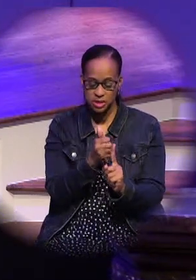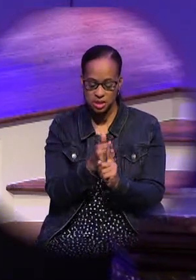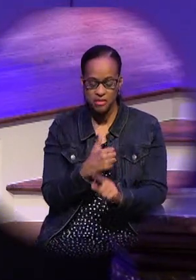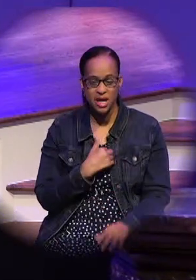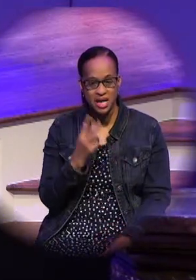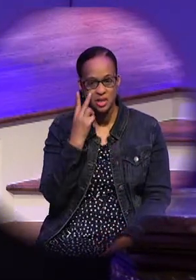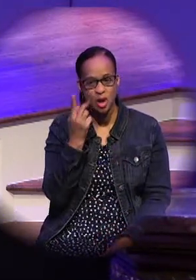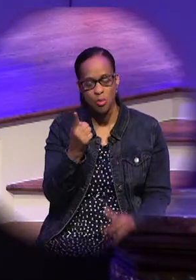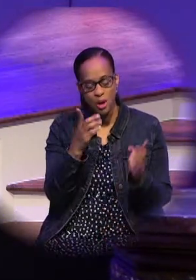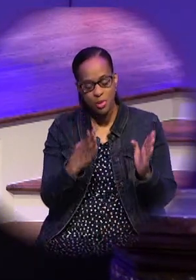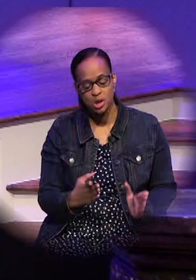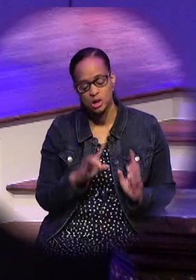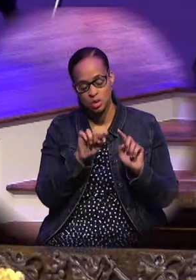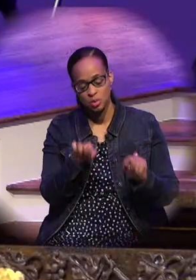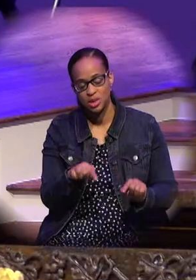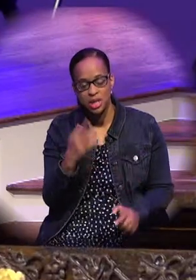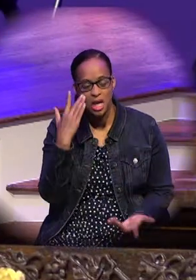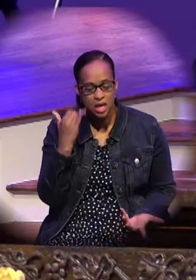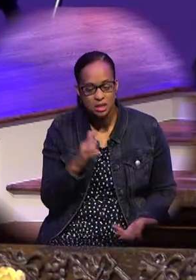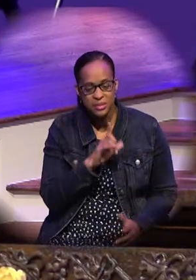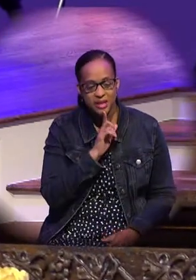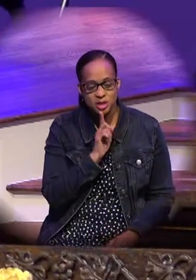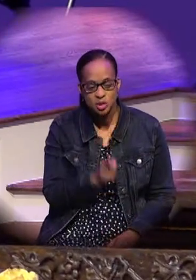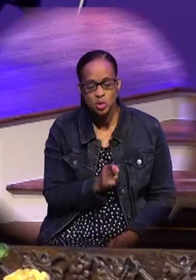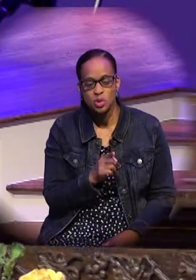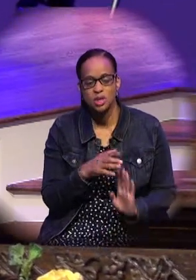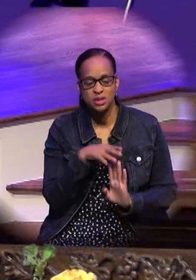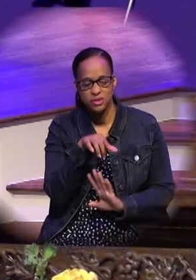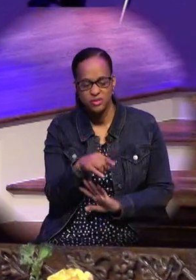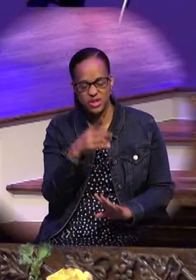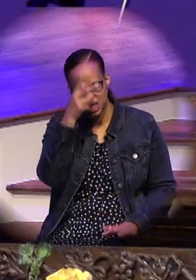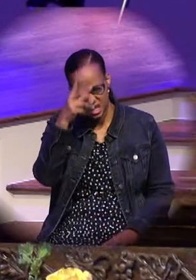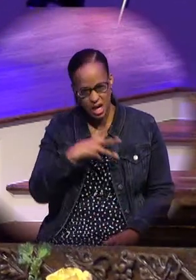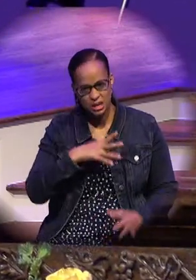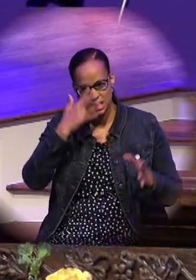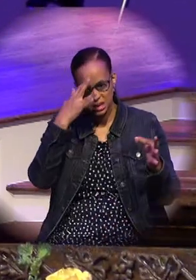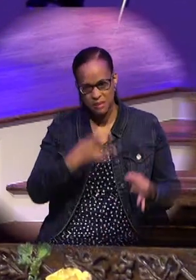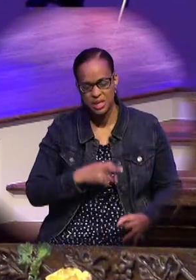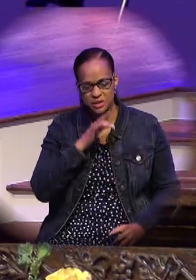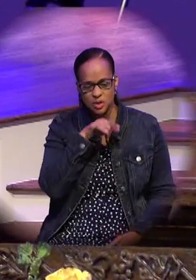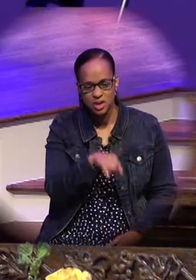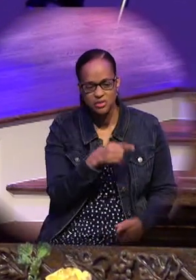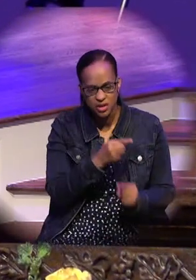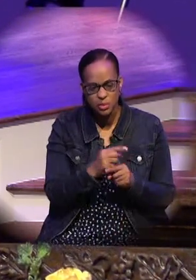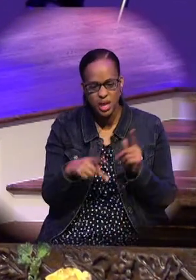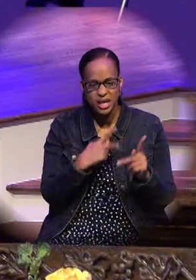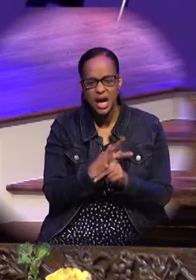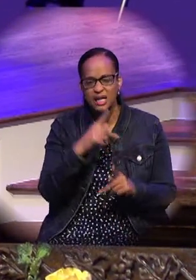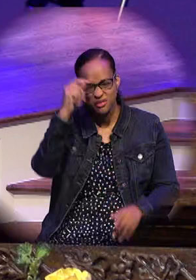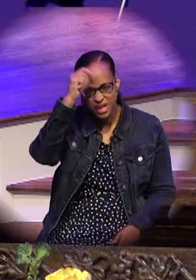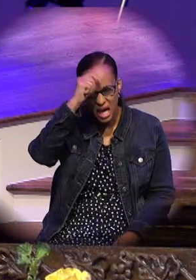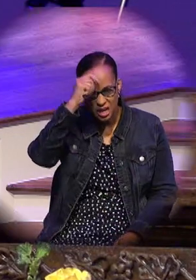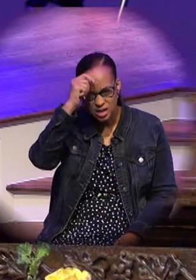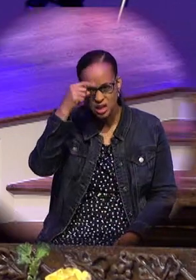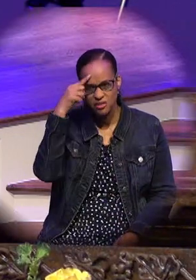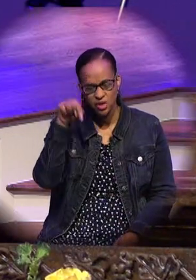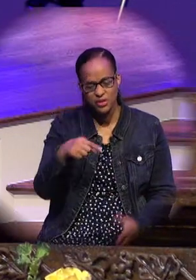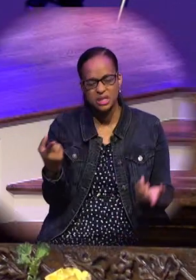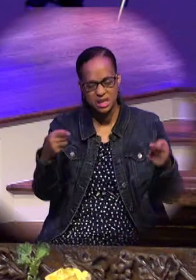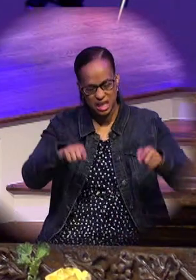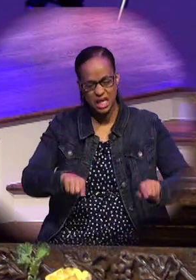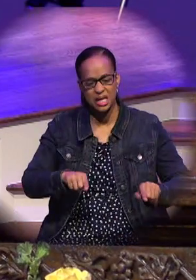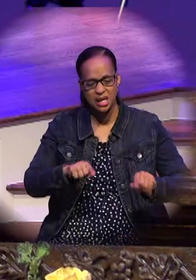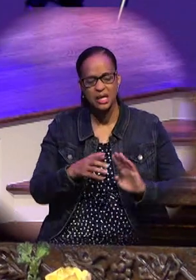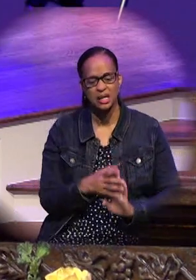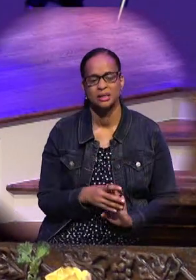one person who went there just to make sure that this guy took it upon himself to make sure they had the right kind of theology for this thing going to